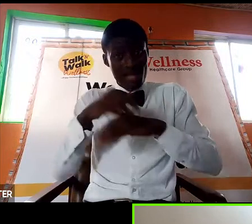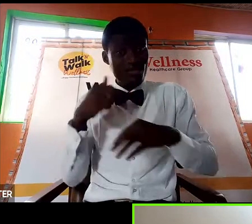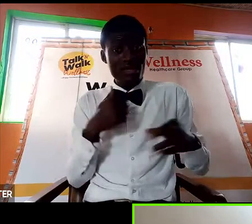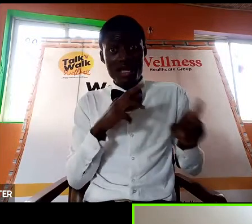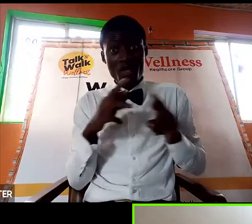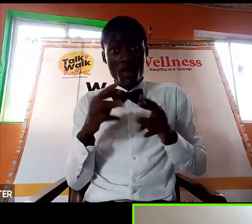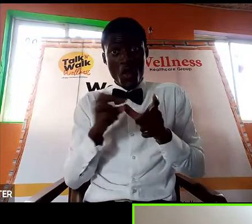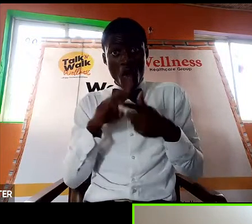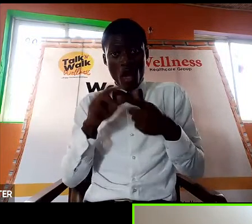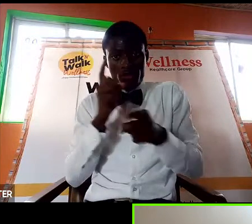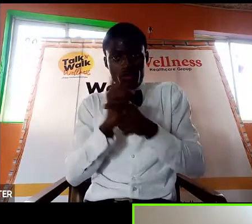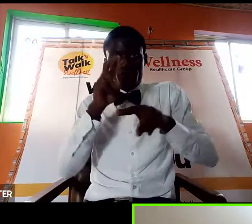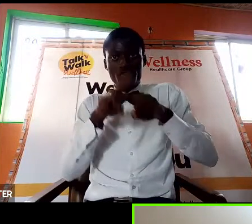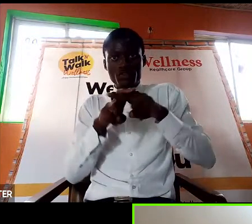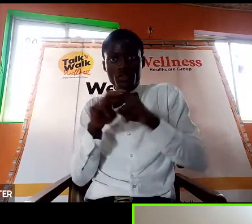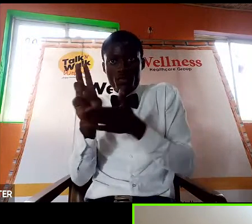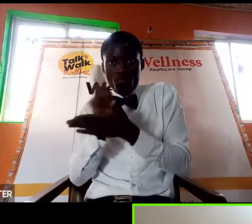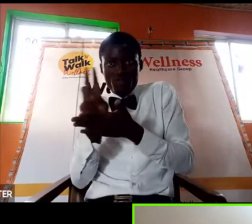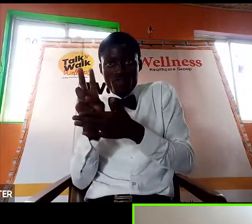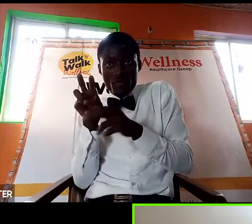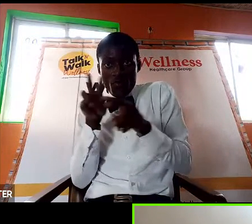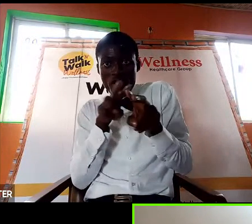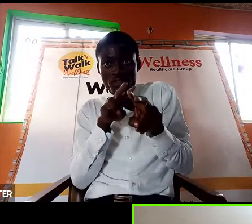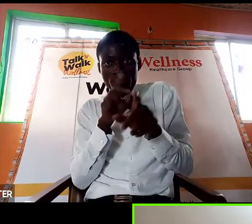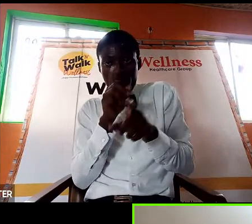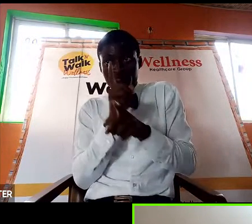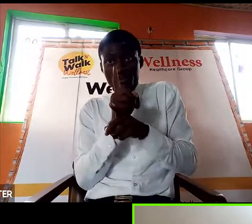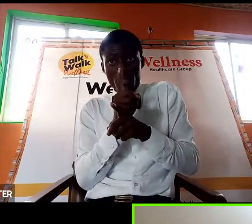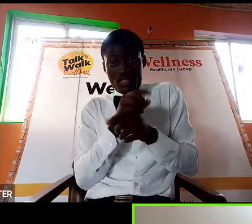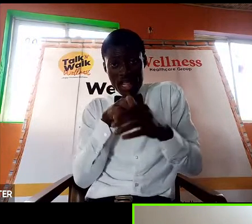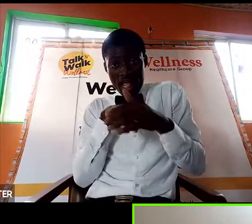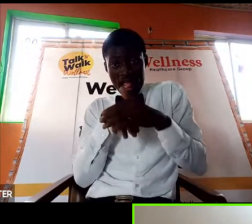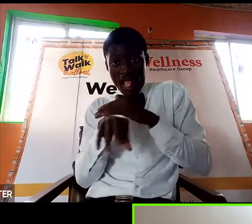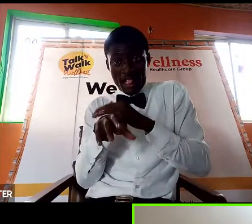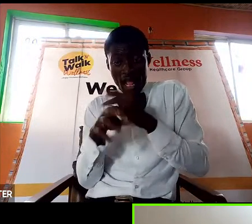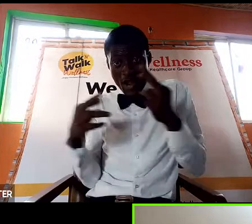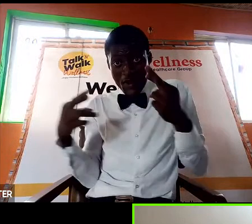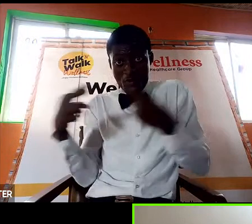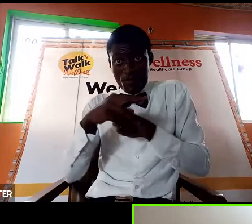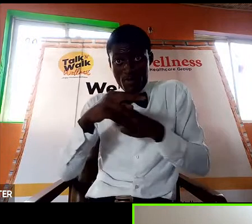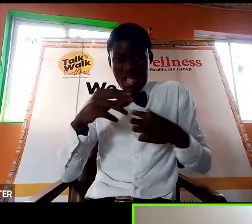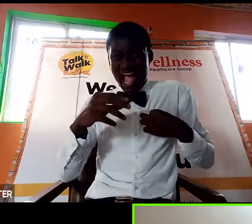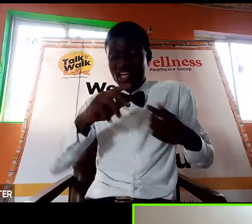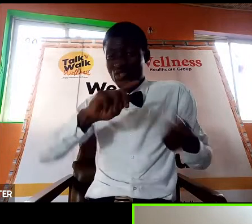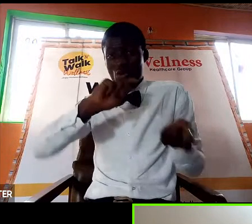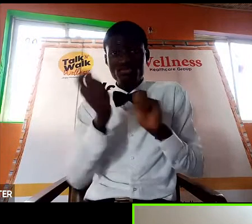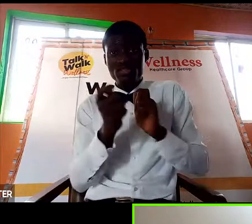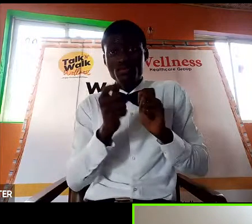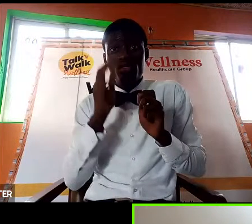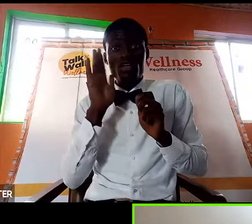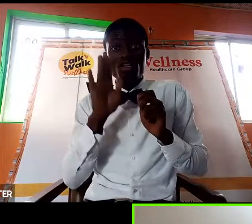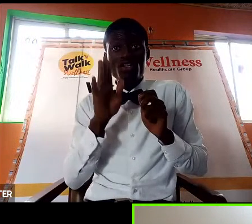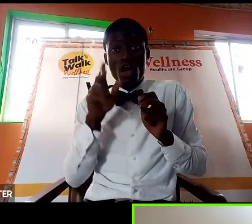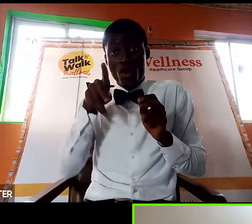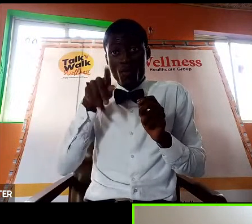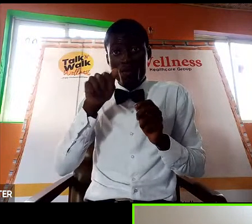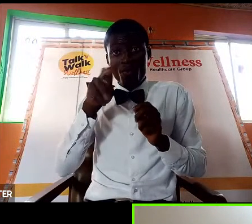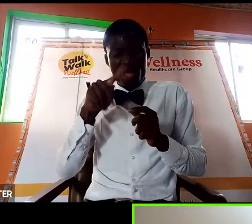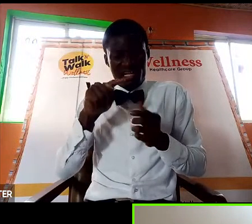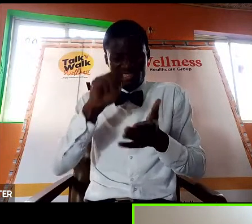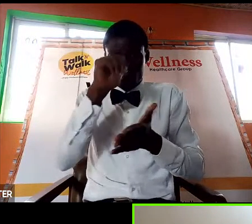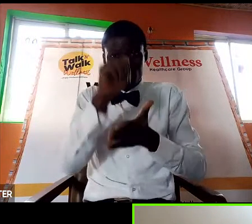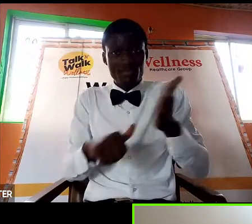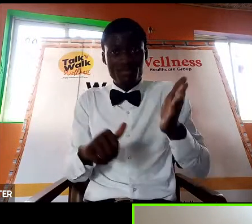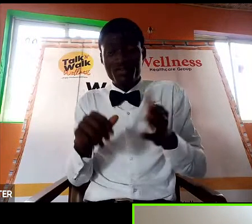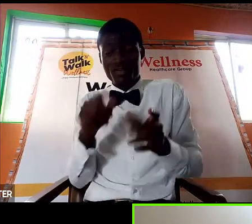anything, and you just go up, you know, maybe go to the room, remove your panties, and then you just, I mean, maybe the two of you are just talking and laughing,